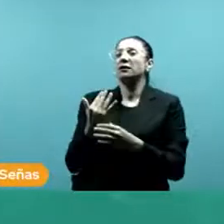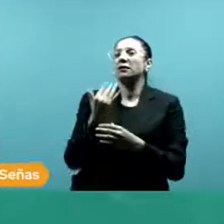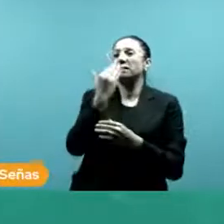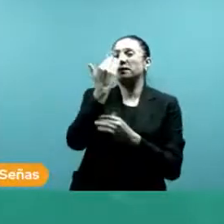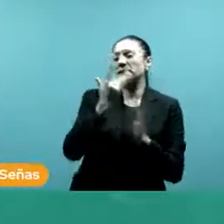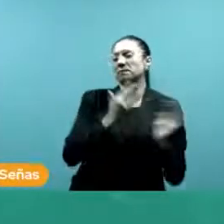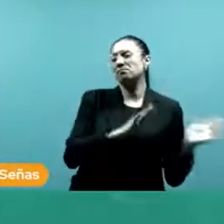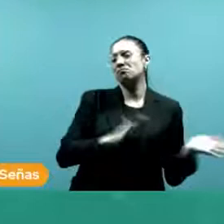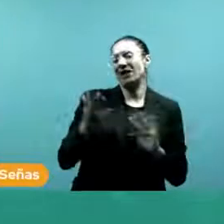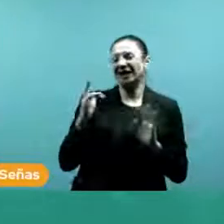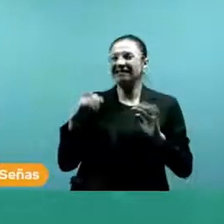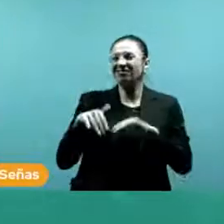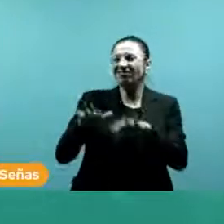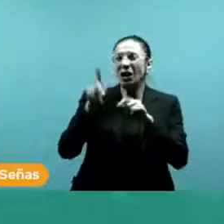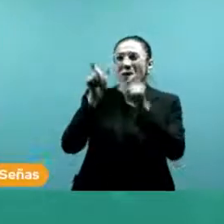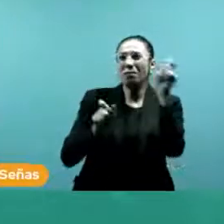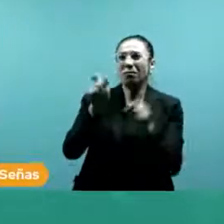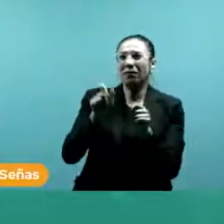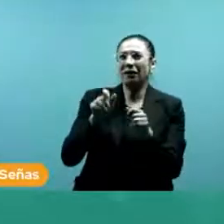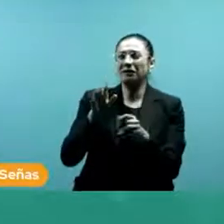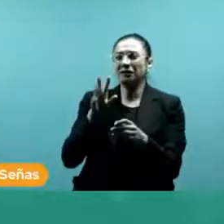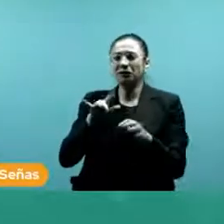space to kill